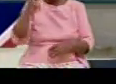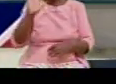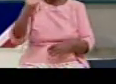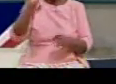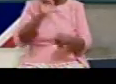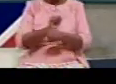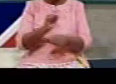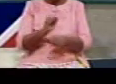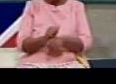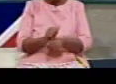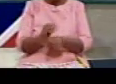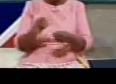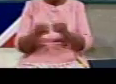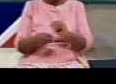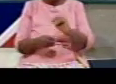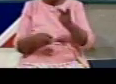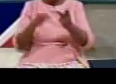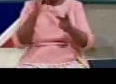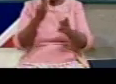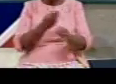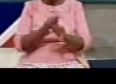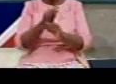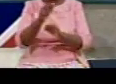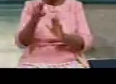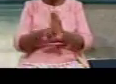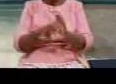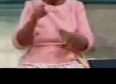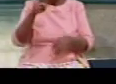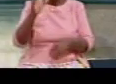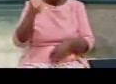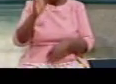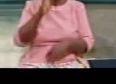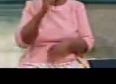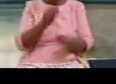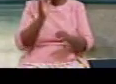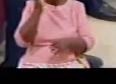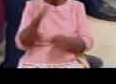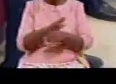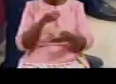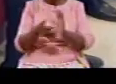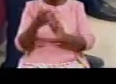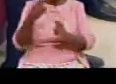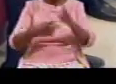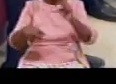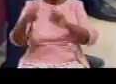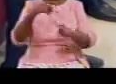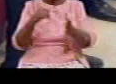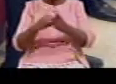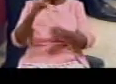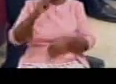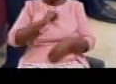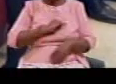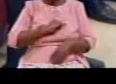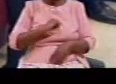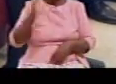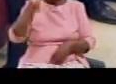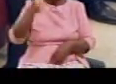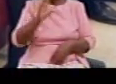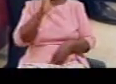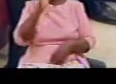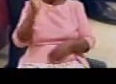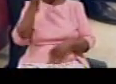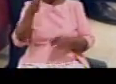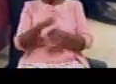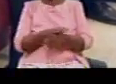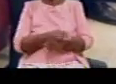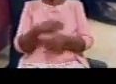the fruitfulness. You will be fruitful. I will be fruitful. The fruitfulness of